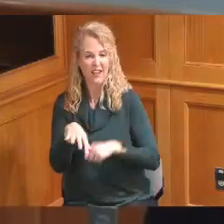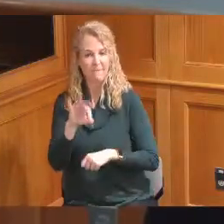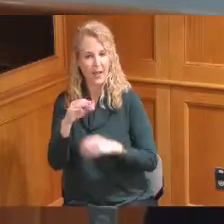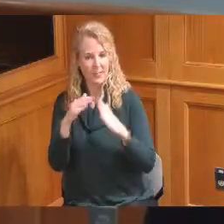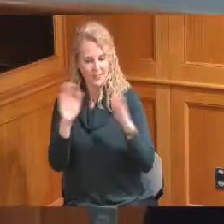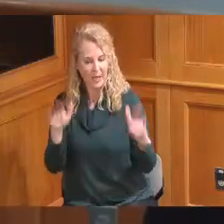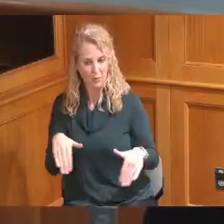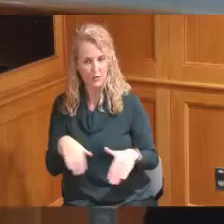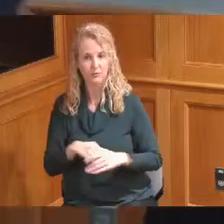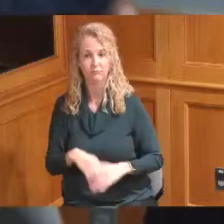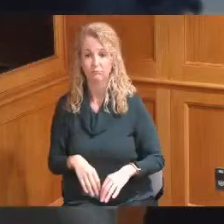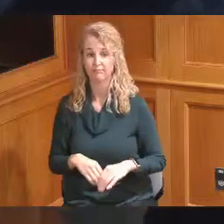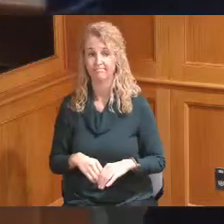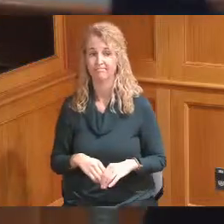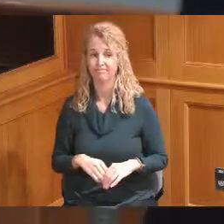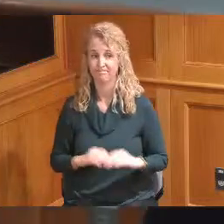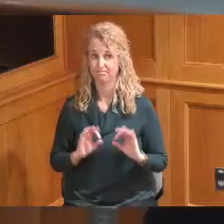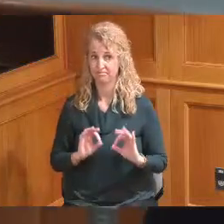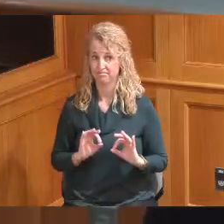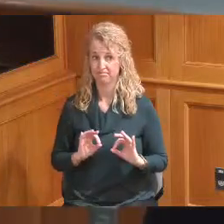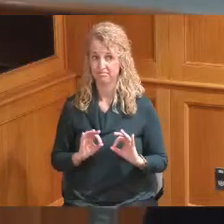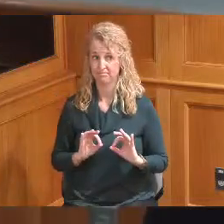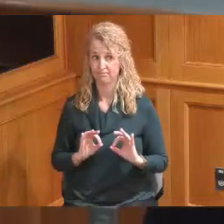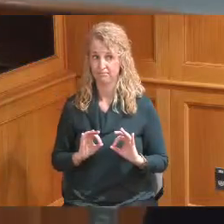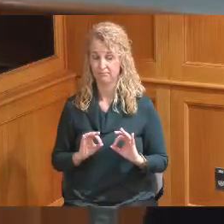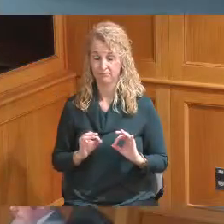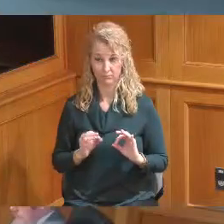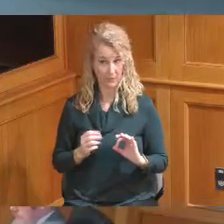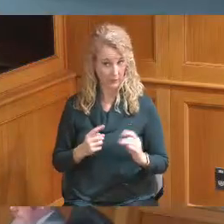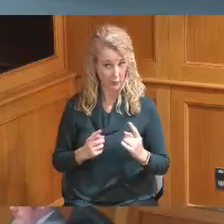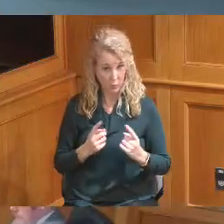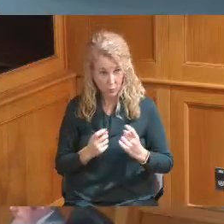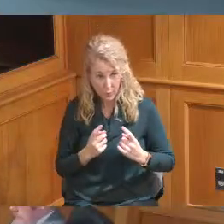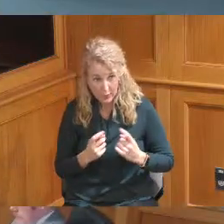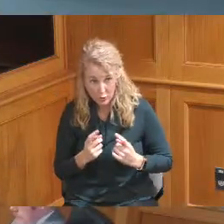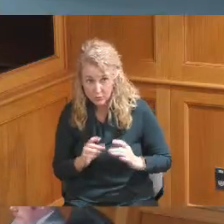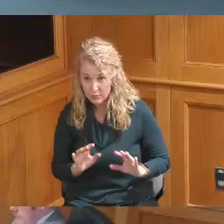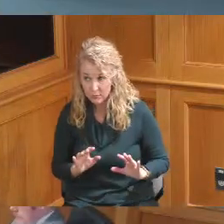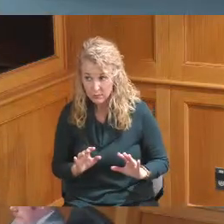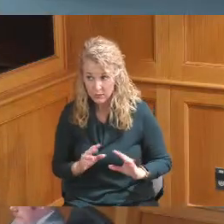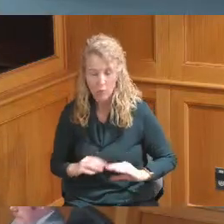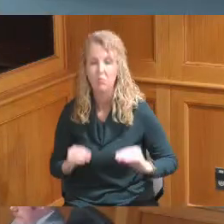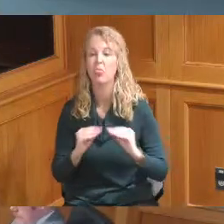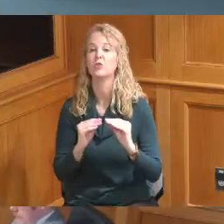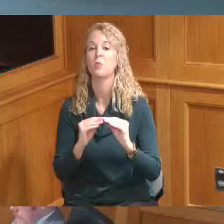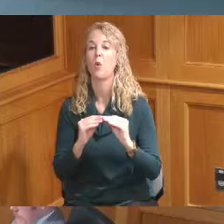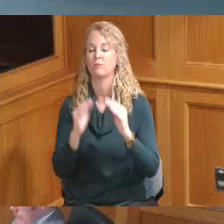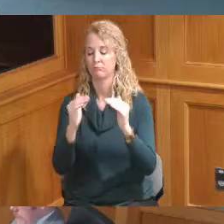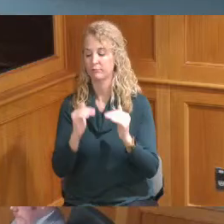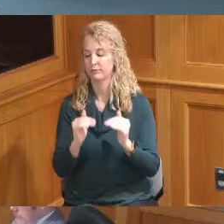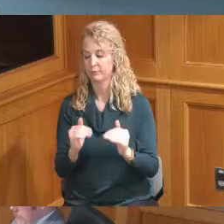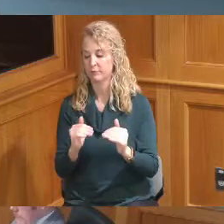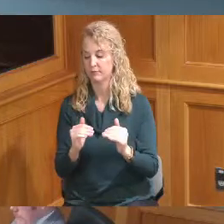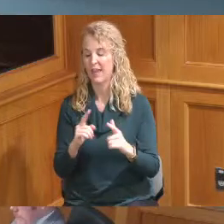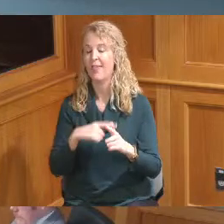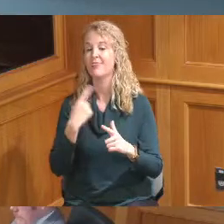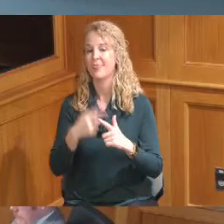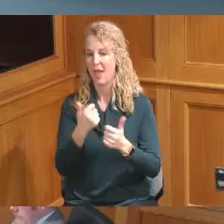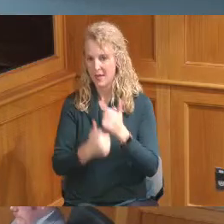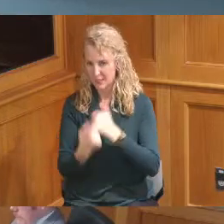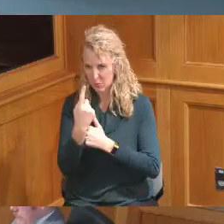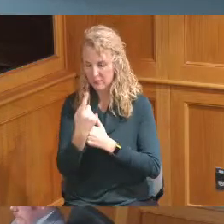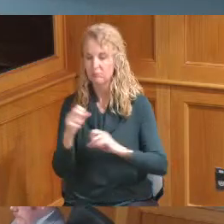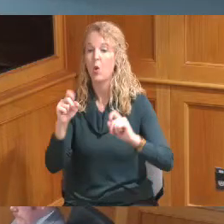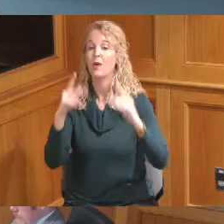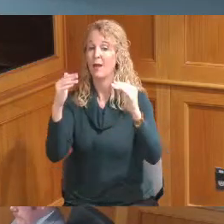Do we want to? There's another one. We're gonna go to another one, then we'll have each person come up. Okay,